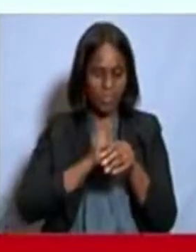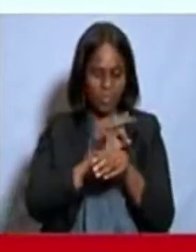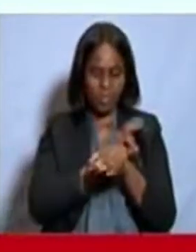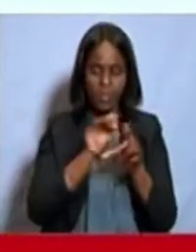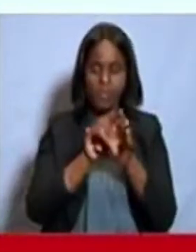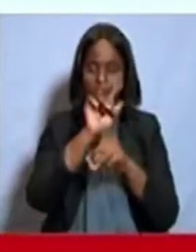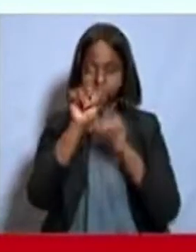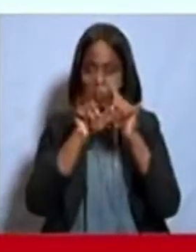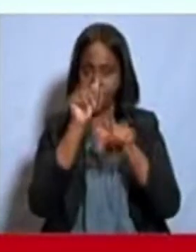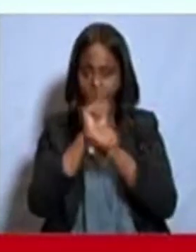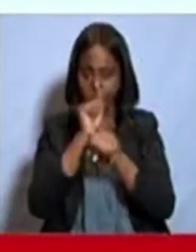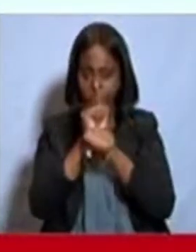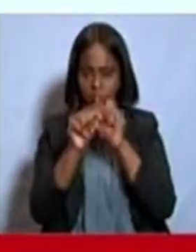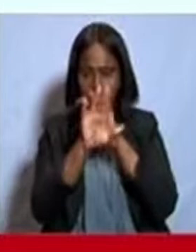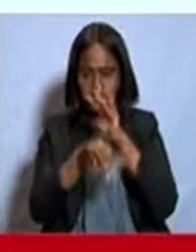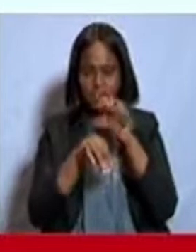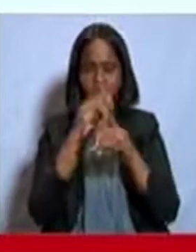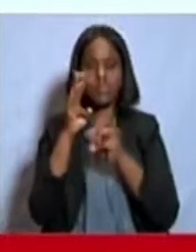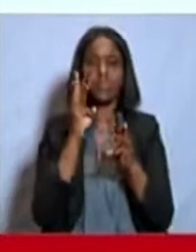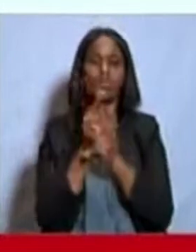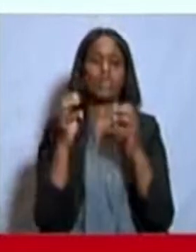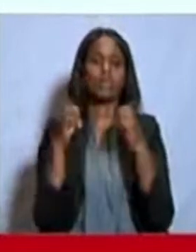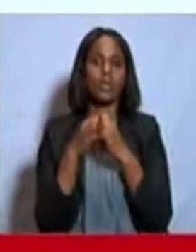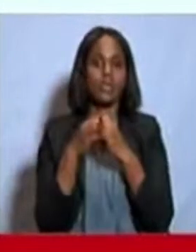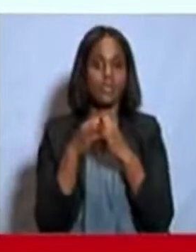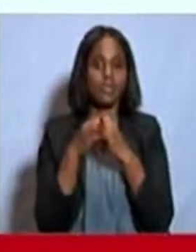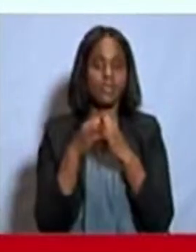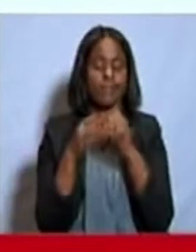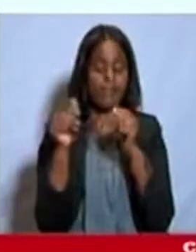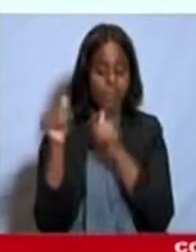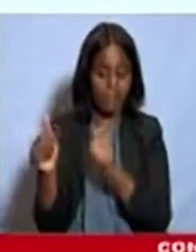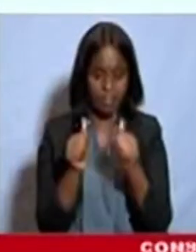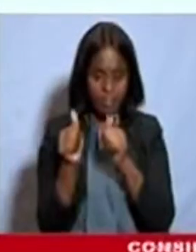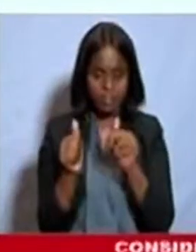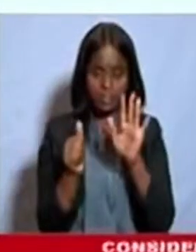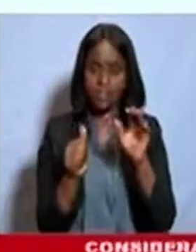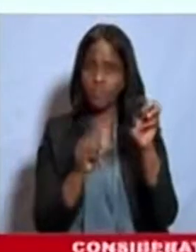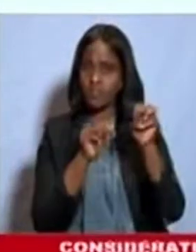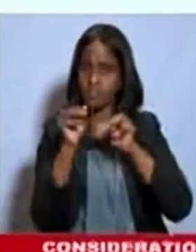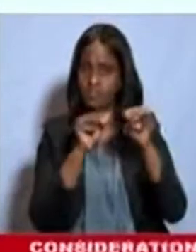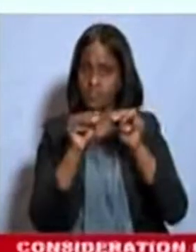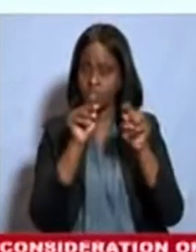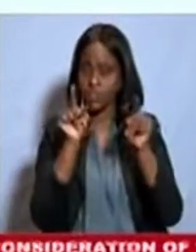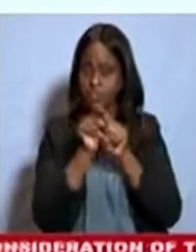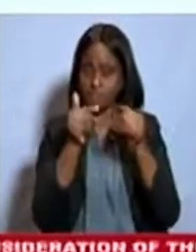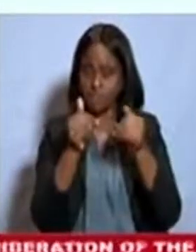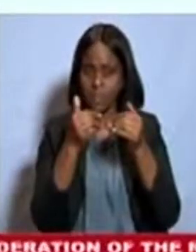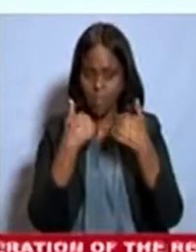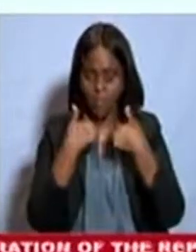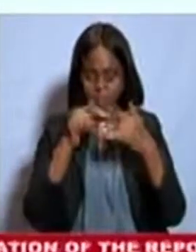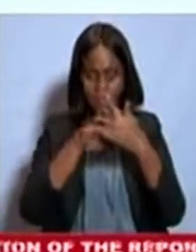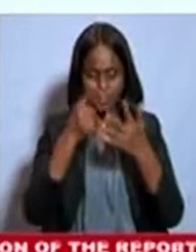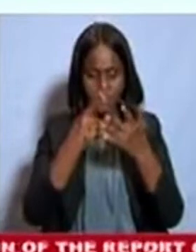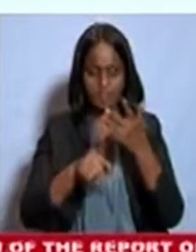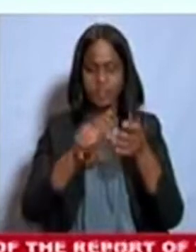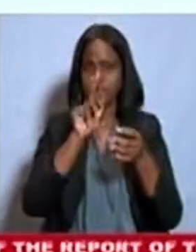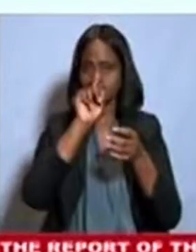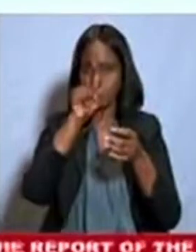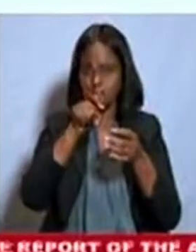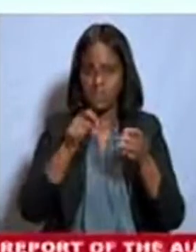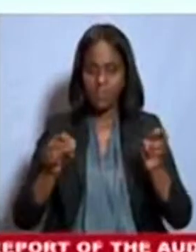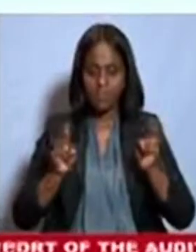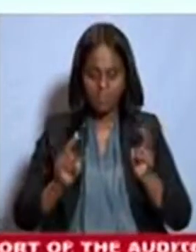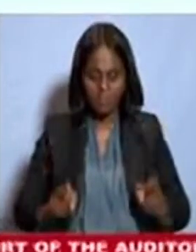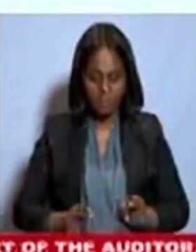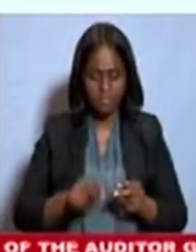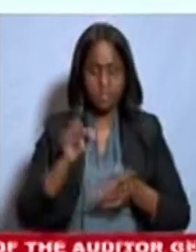question employed under the World Bank. Corrective action: management has since effected NEMA statutory